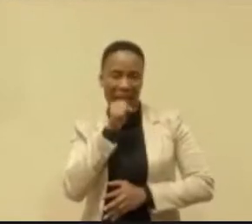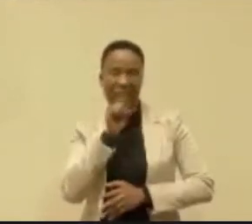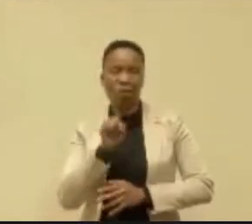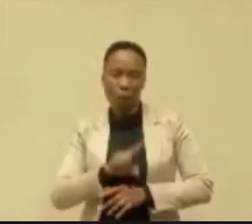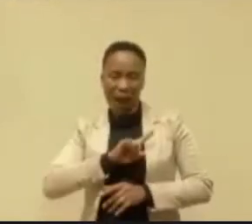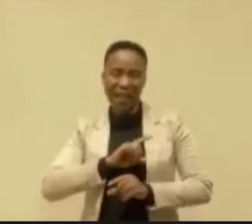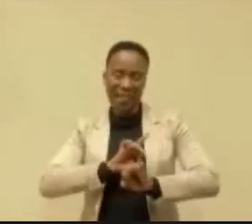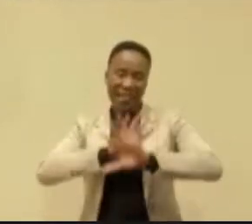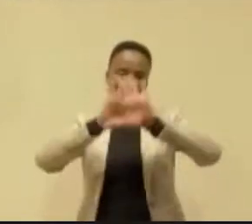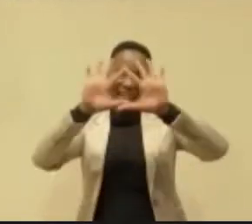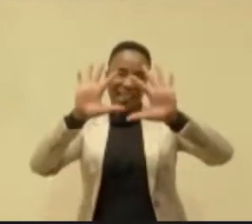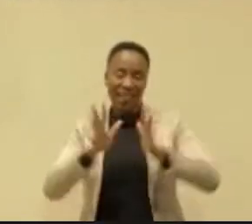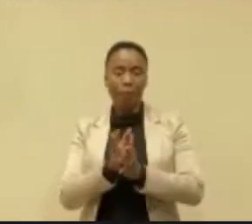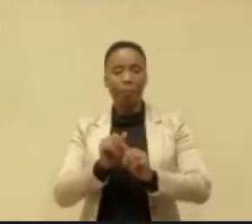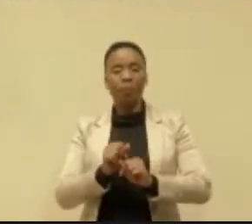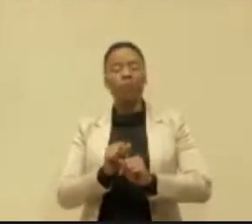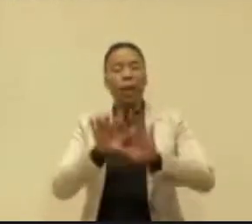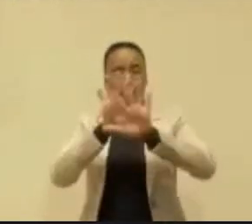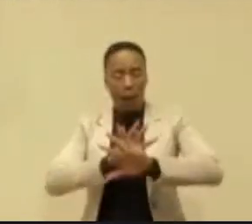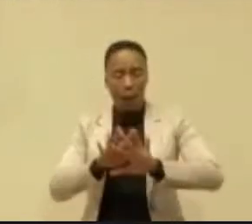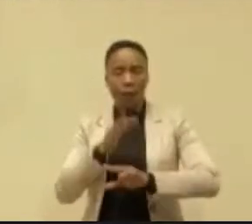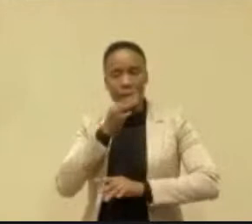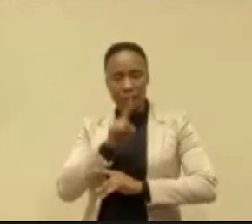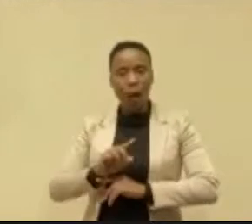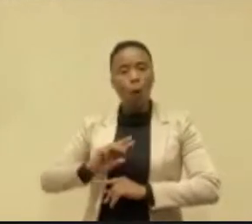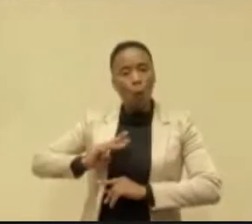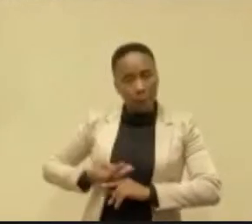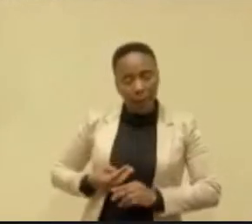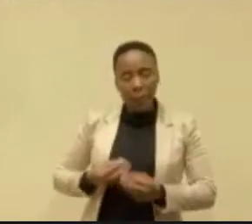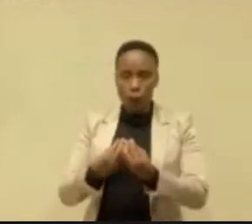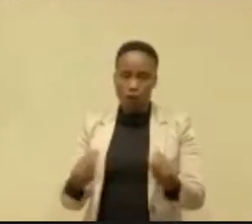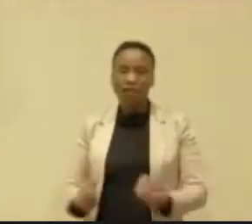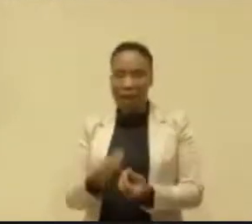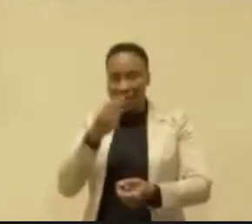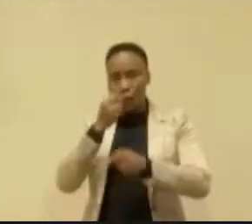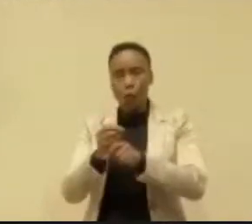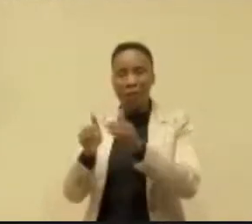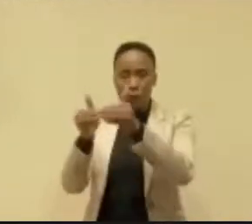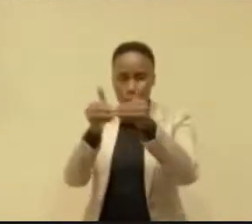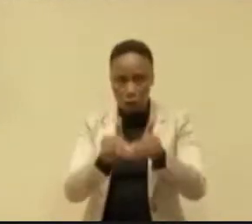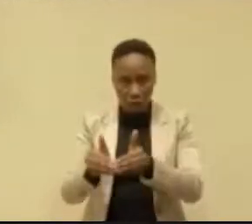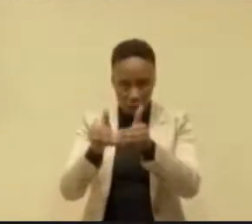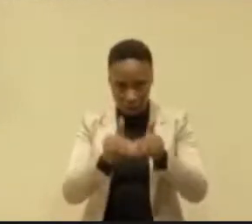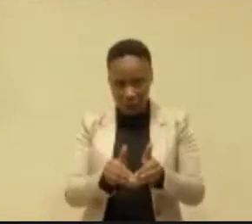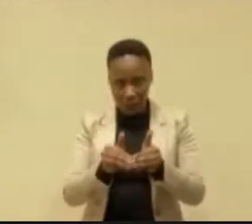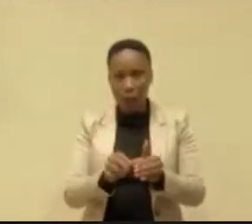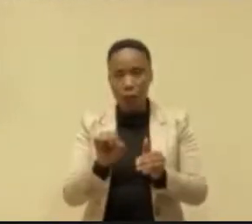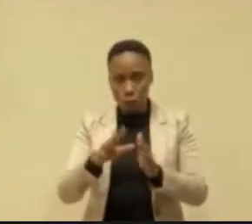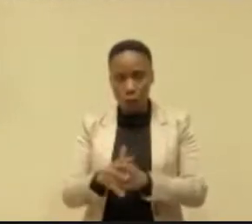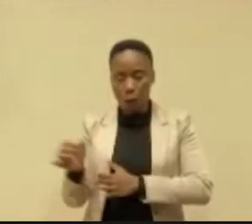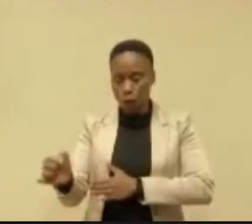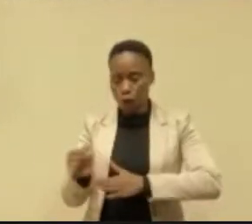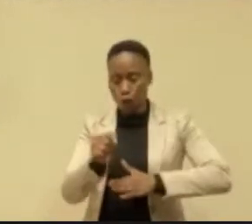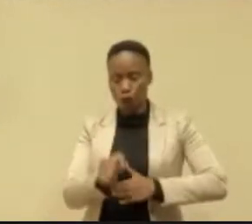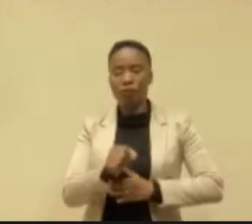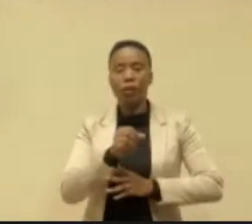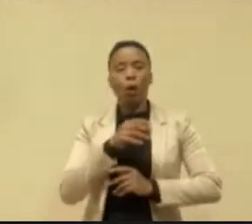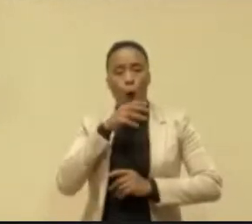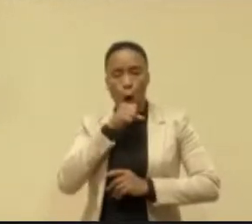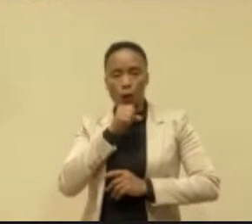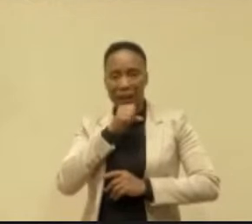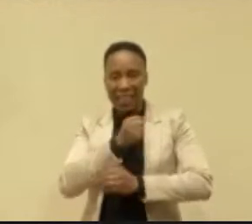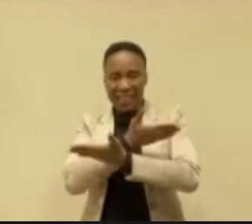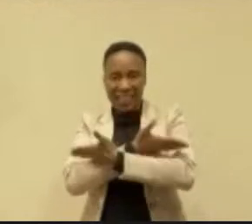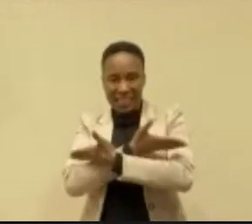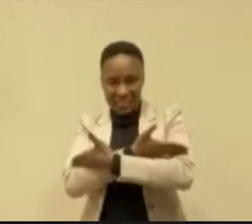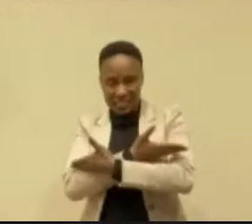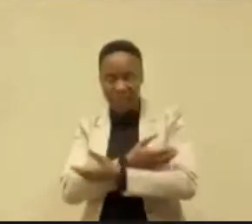and children need to be cared for so let's put orange so in our department